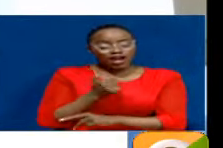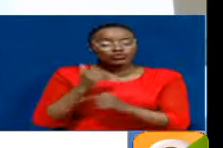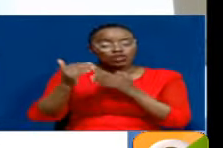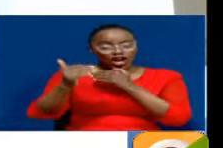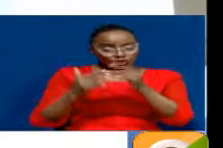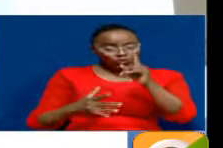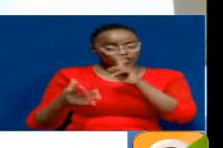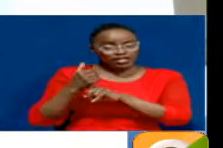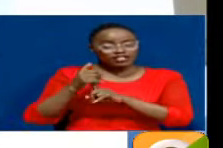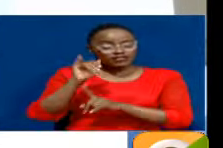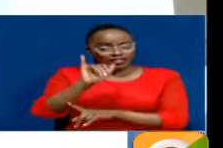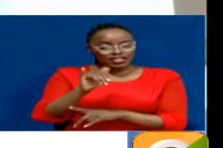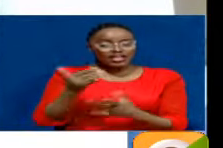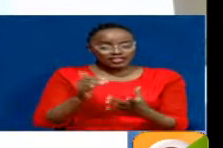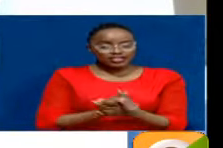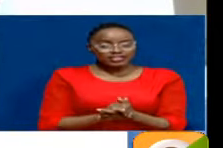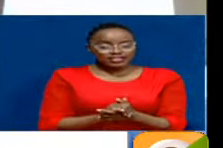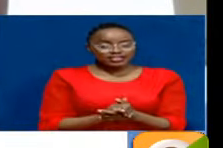there.